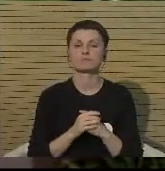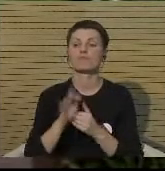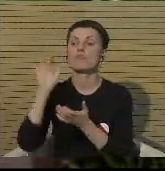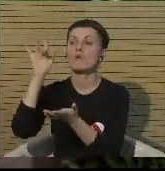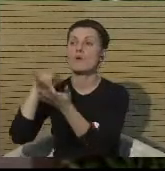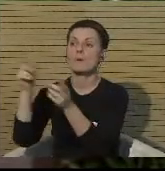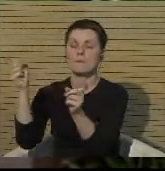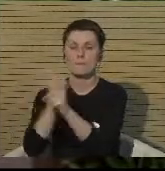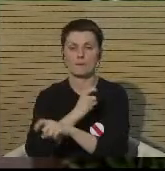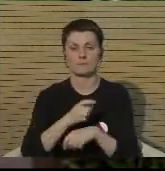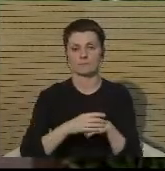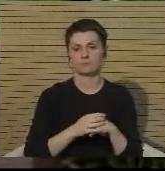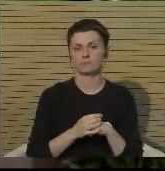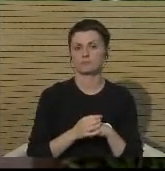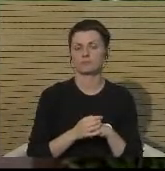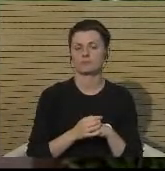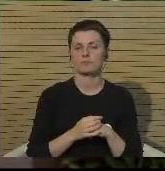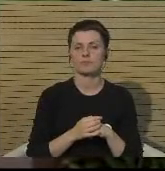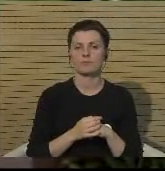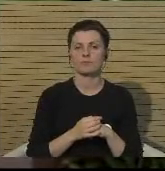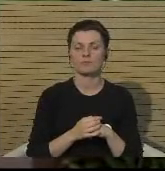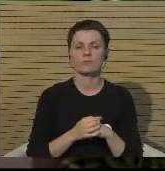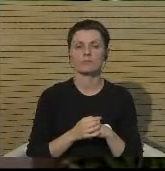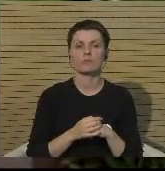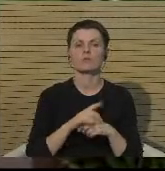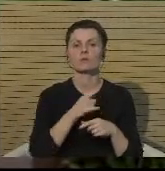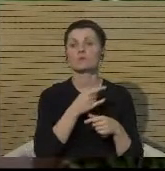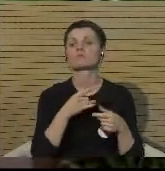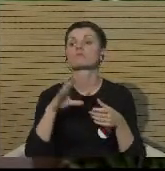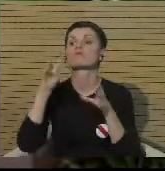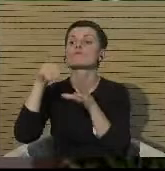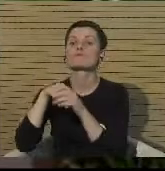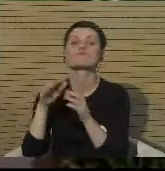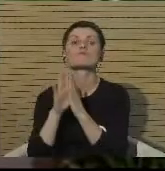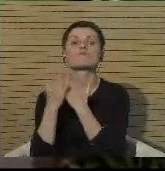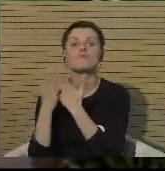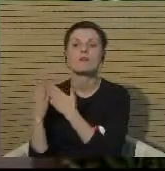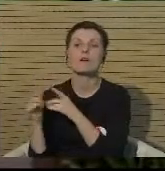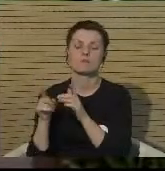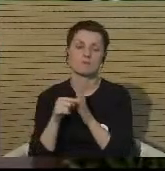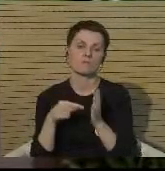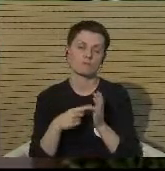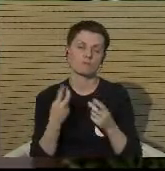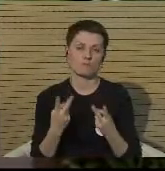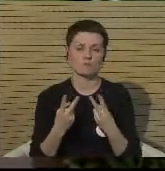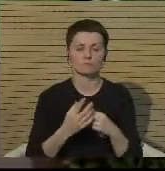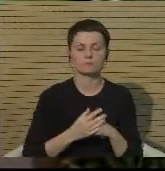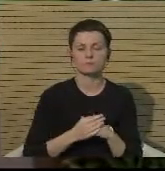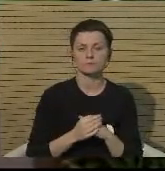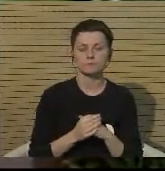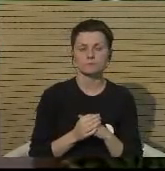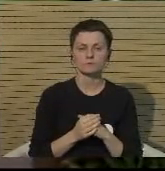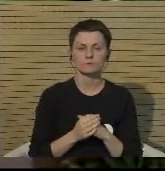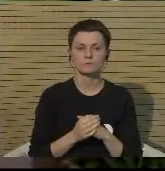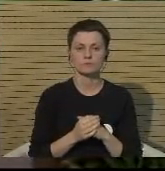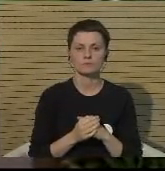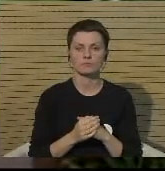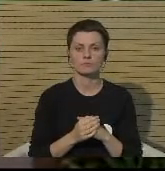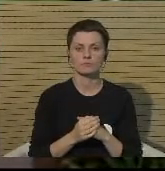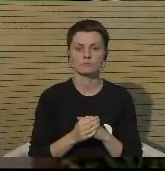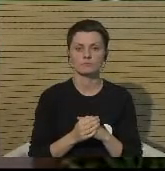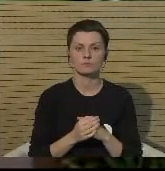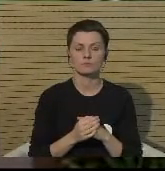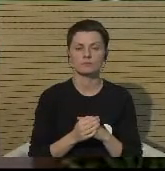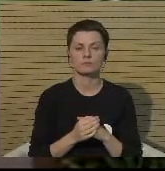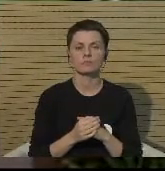role in those countries, in the literary context, literary polysystems.